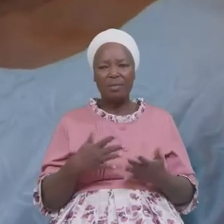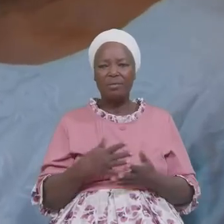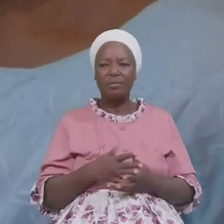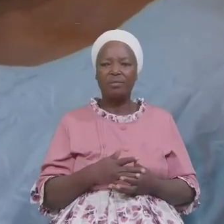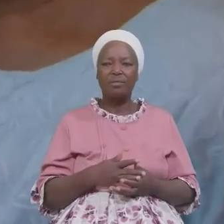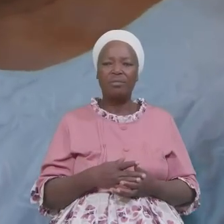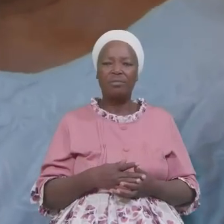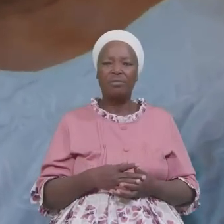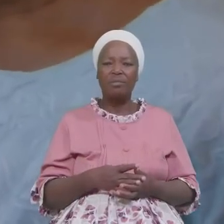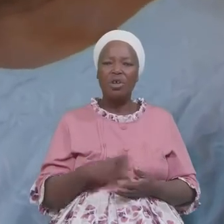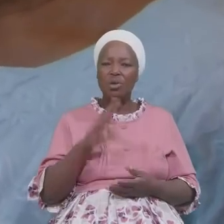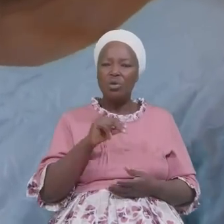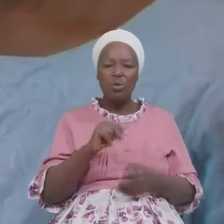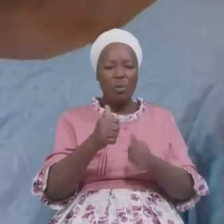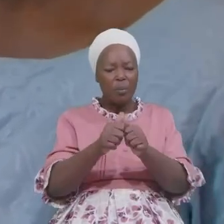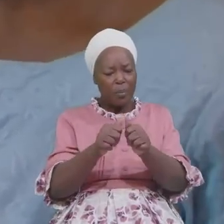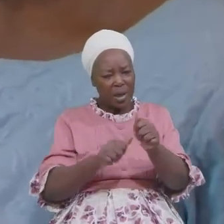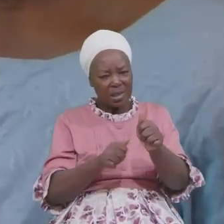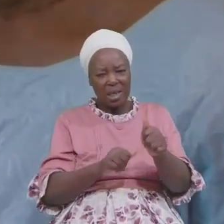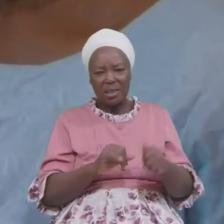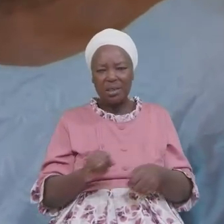no drawing back.